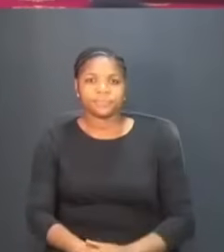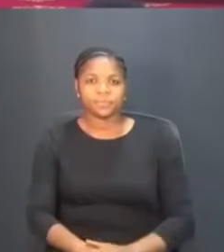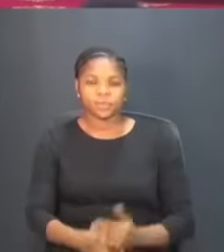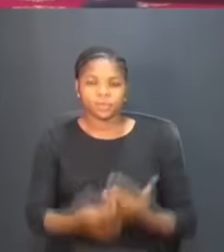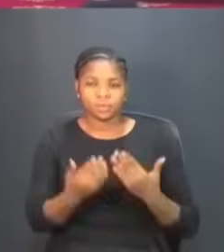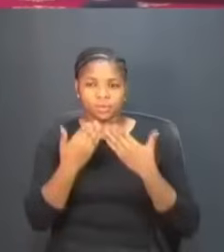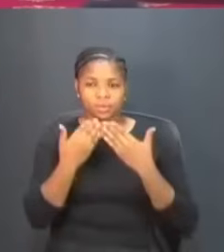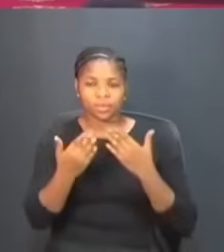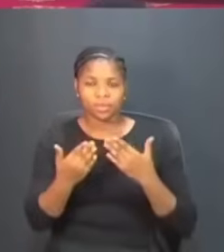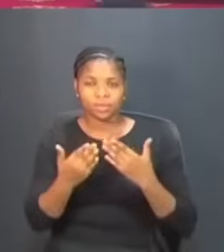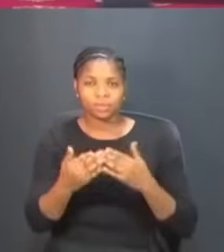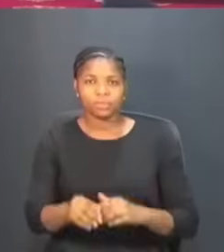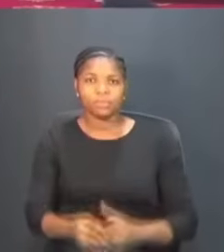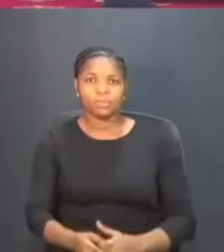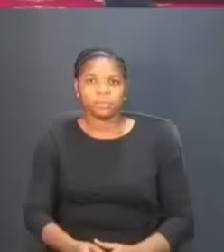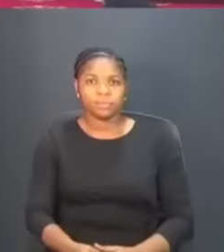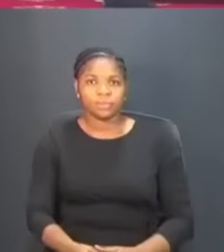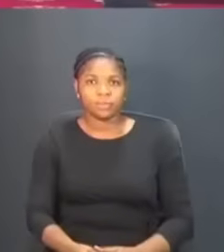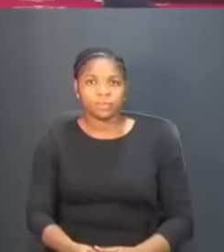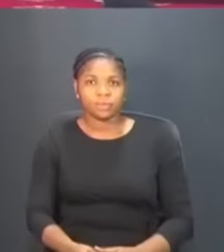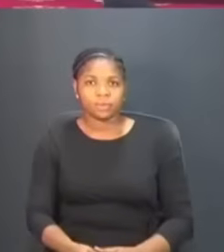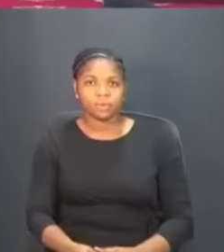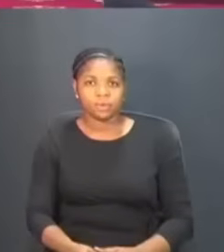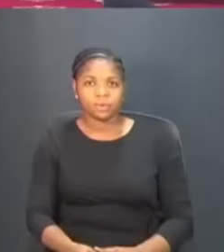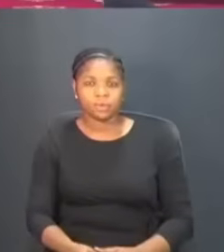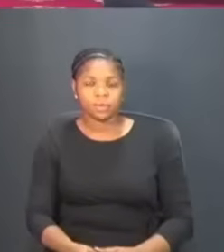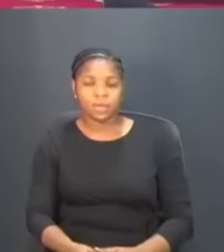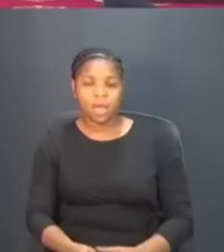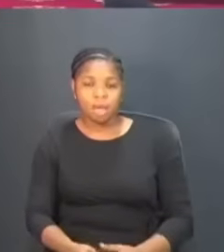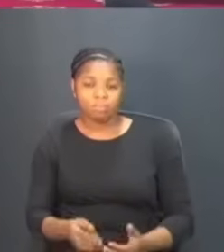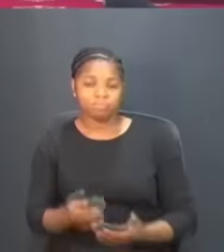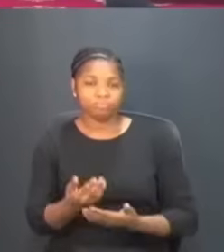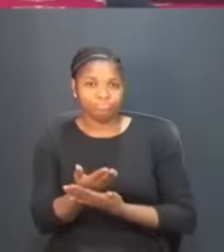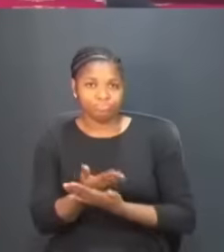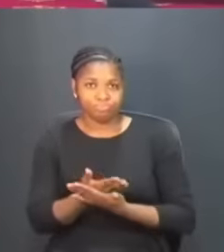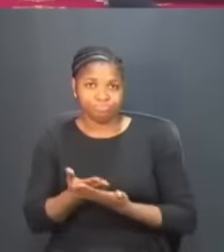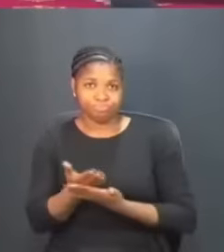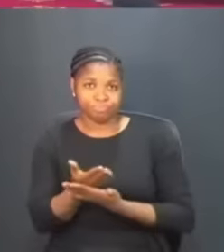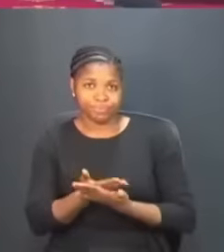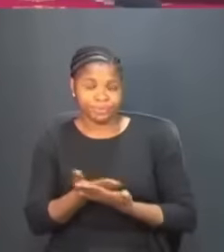Mr. Speaker, I'd like to appeal to you with